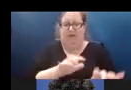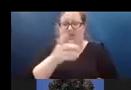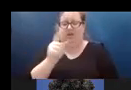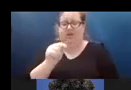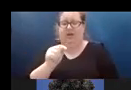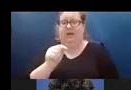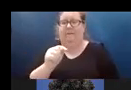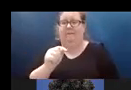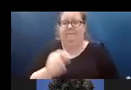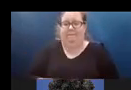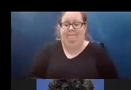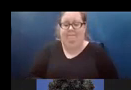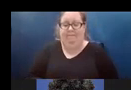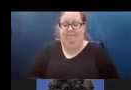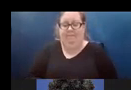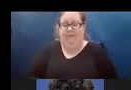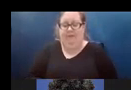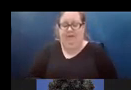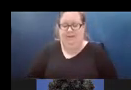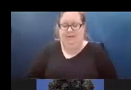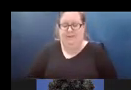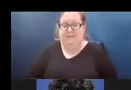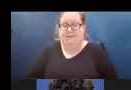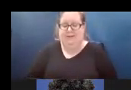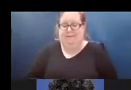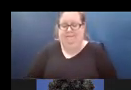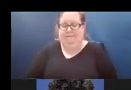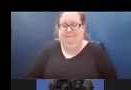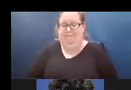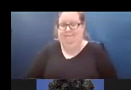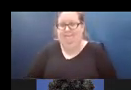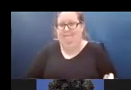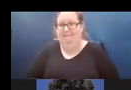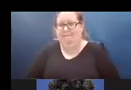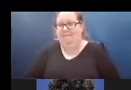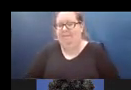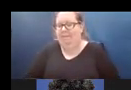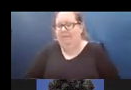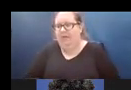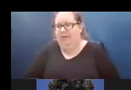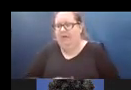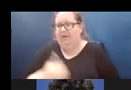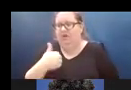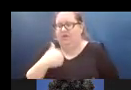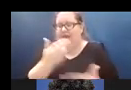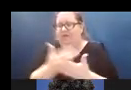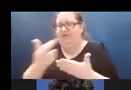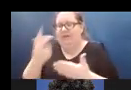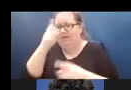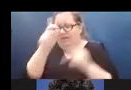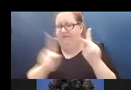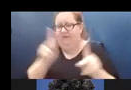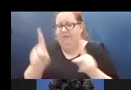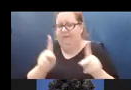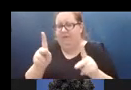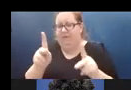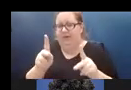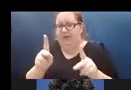you, is this group or could someone chat if there are resources for folks who have been impacted by Hurricane Ida